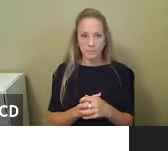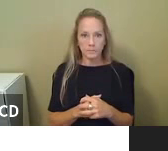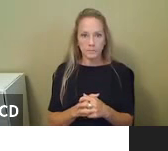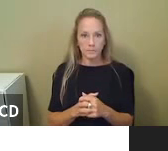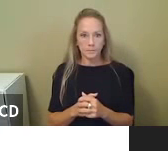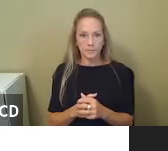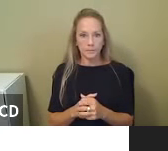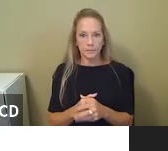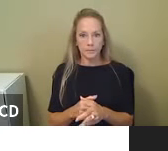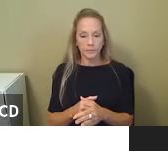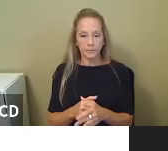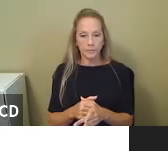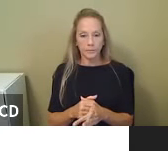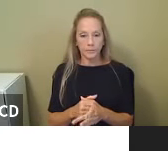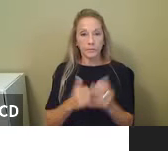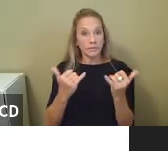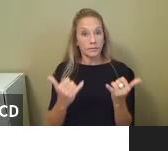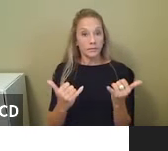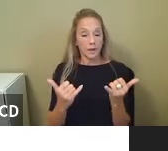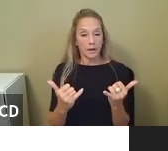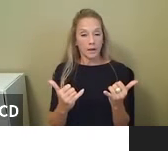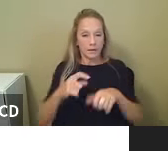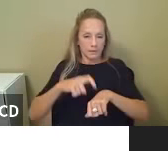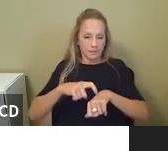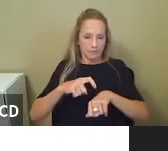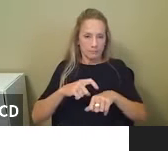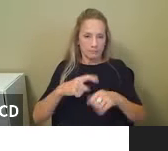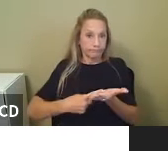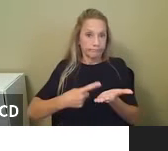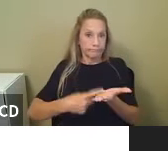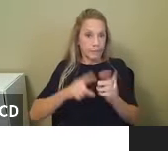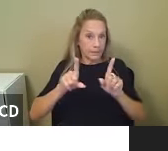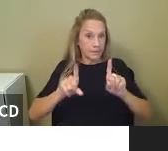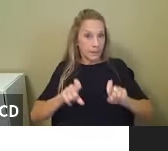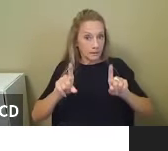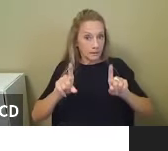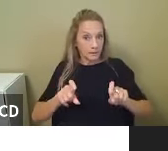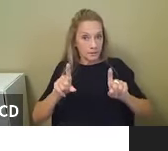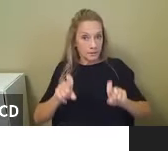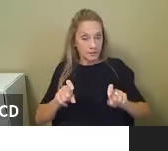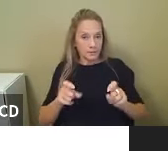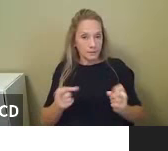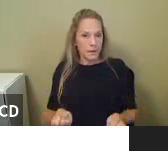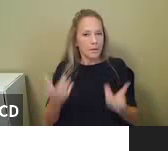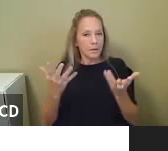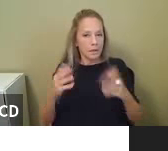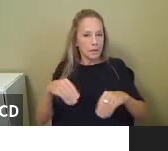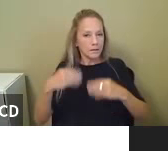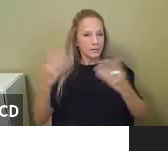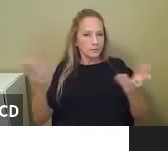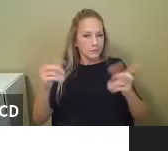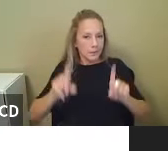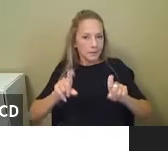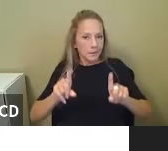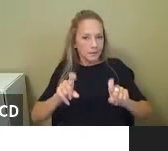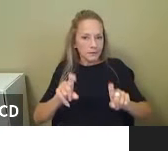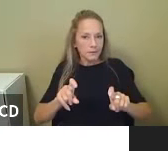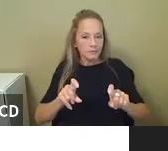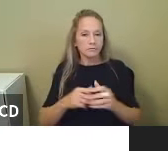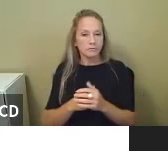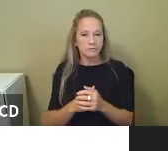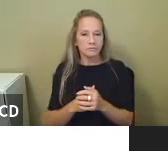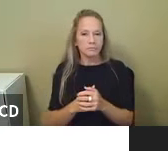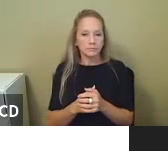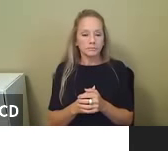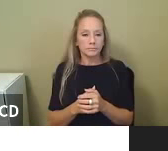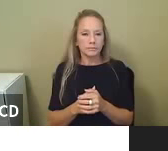Okay, now we're going to spend a minute on testing volume. And I'll kind of go through the slide and then I've got some additional